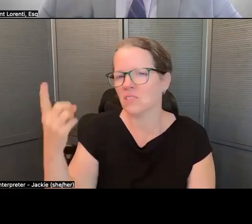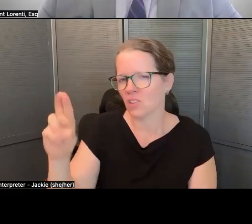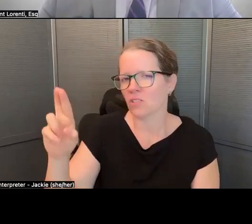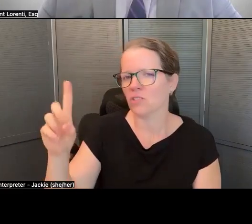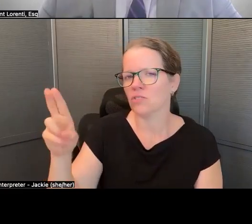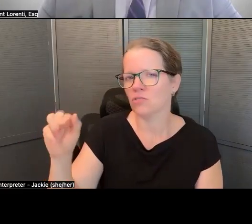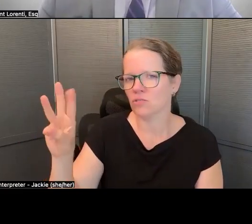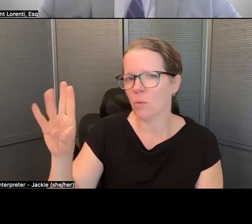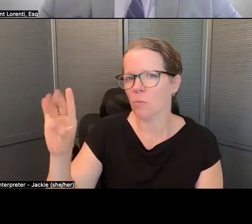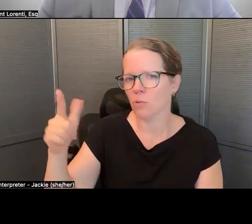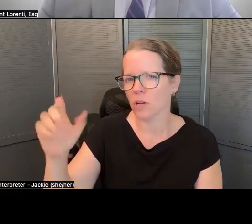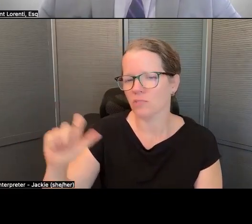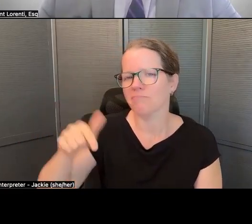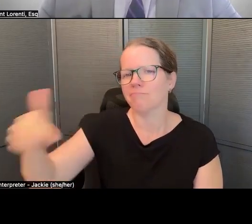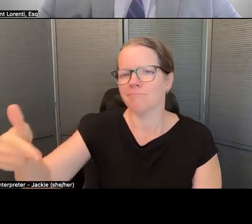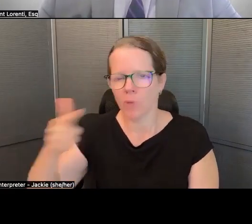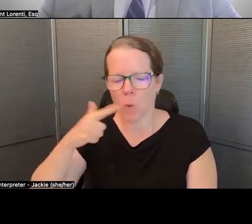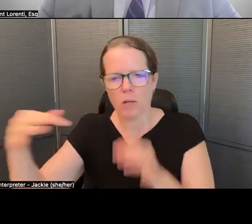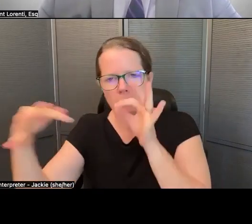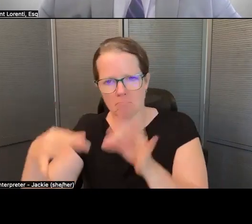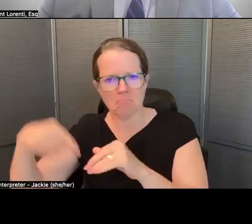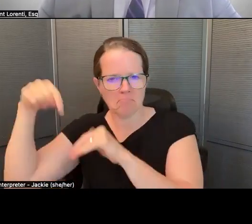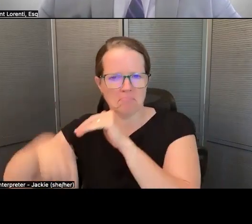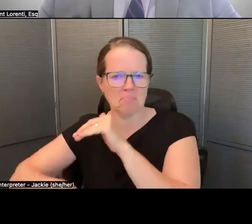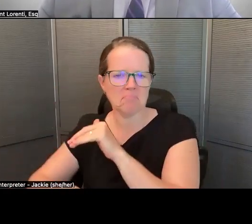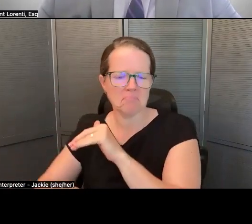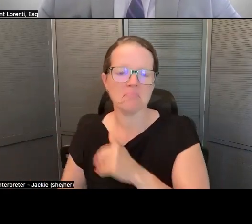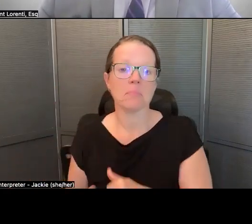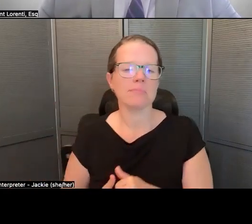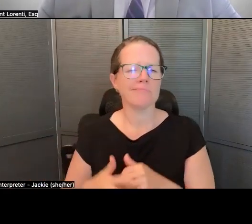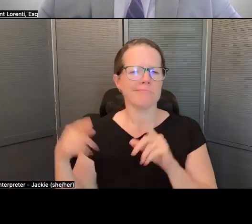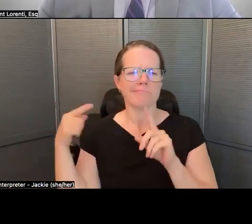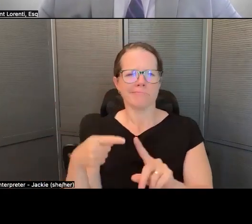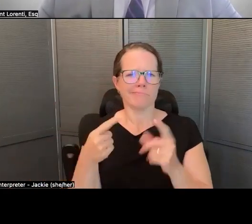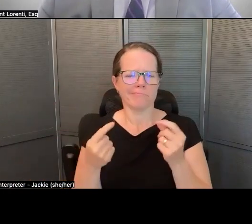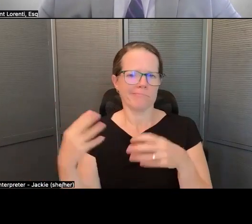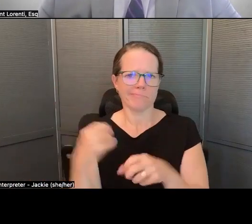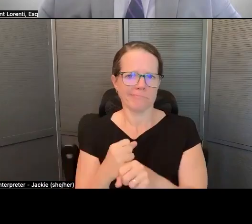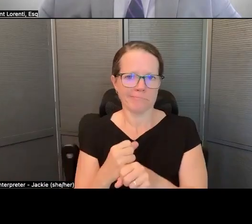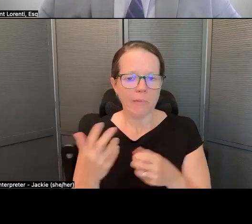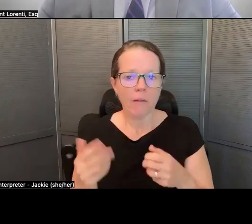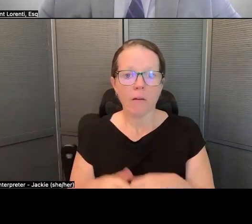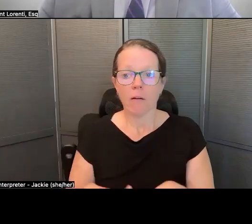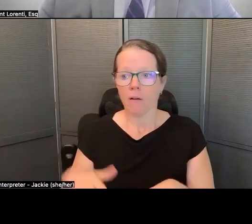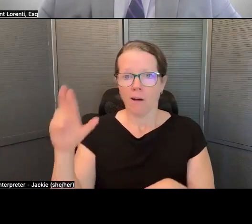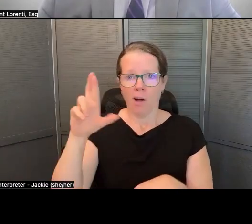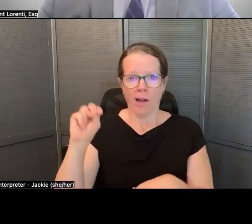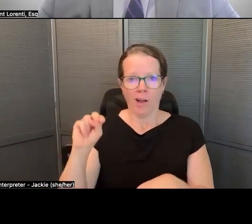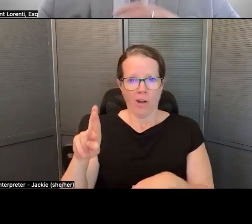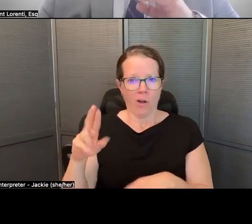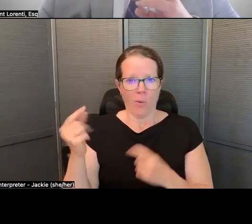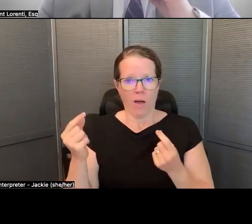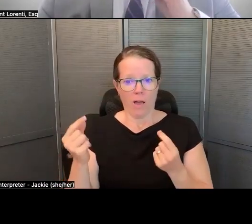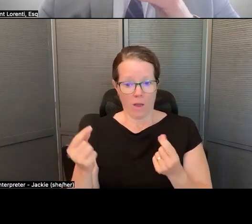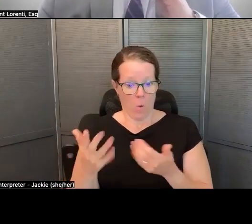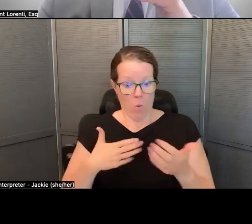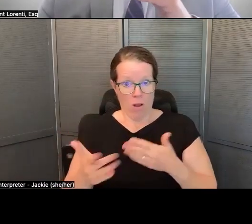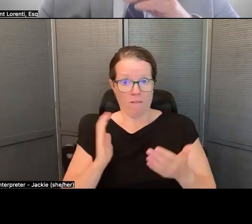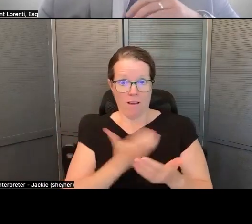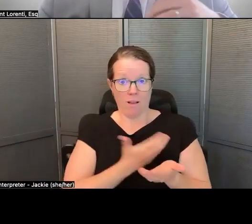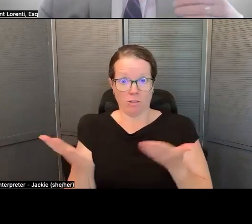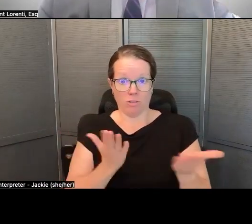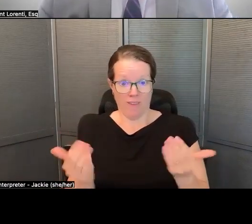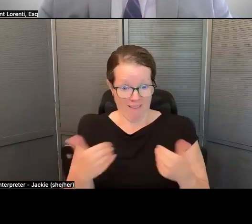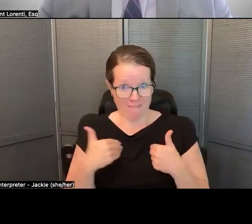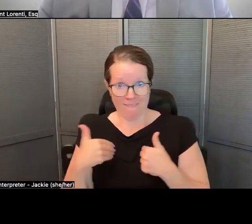about this at length as we go forward, but it basically just means prioritizing the services that we have with the people that are at the highest